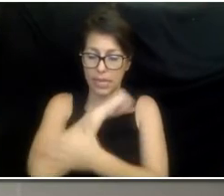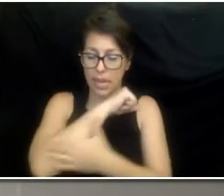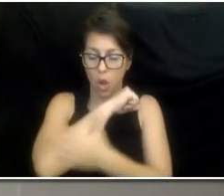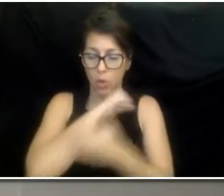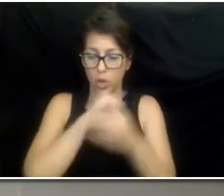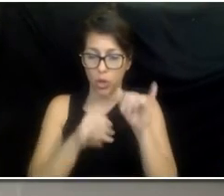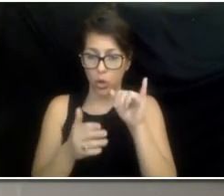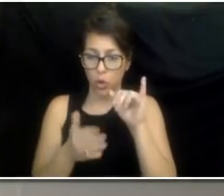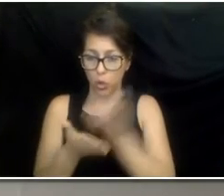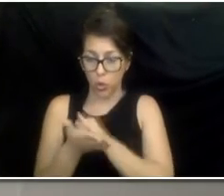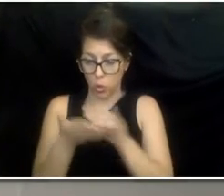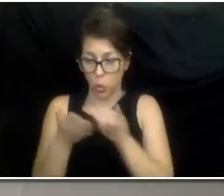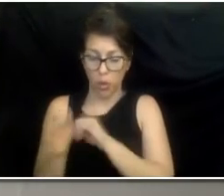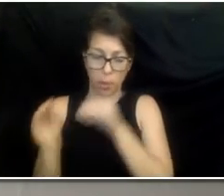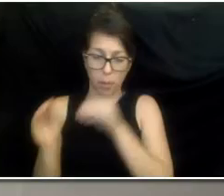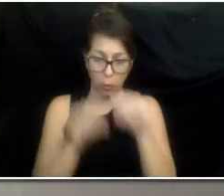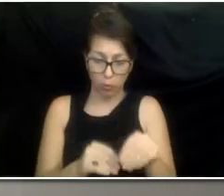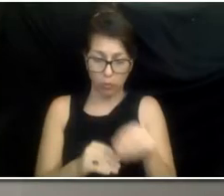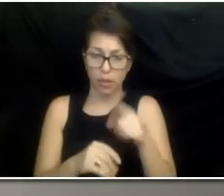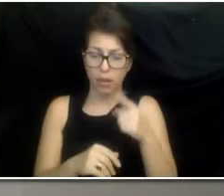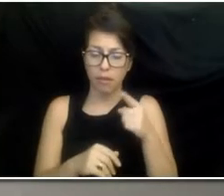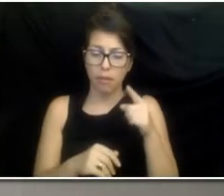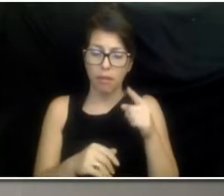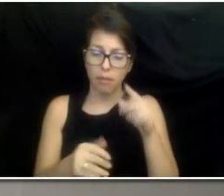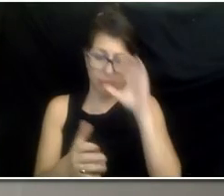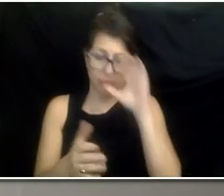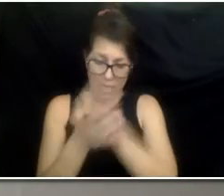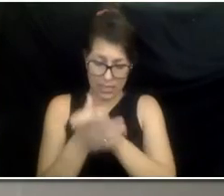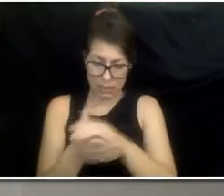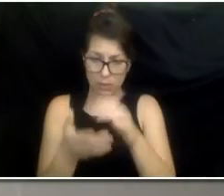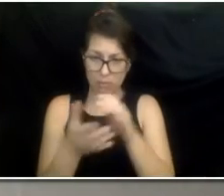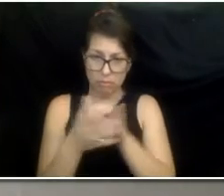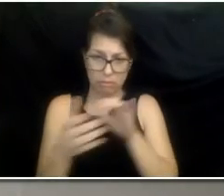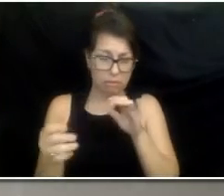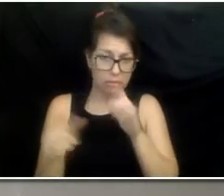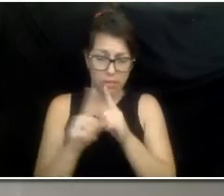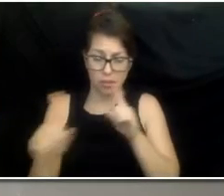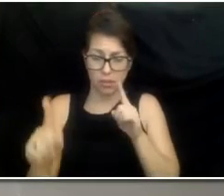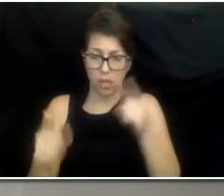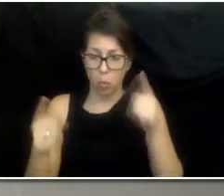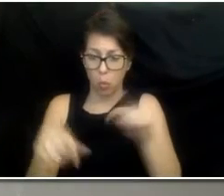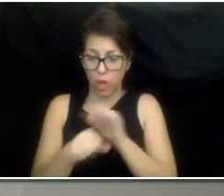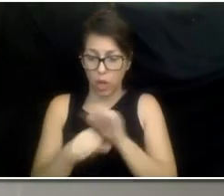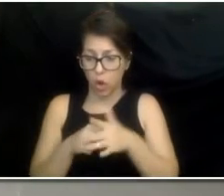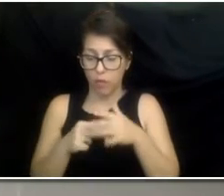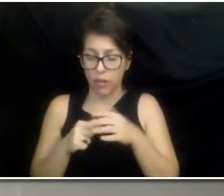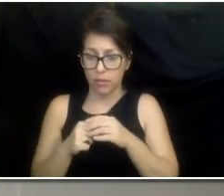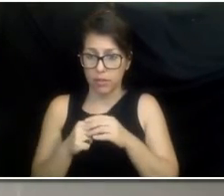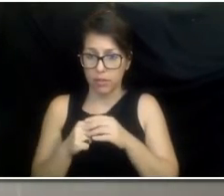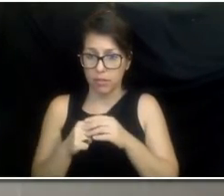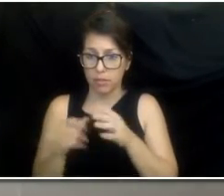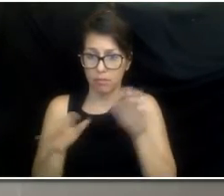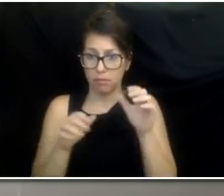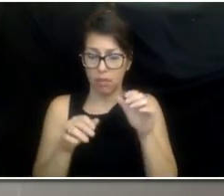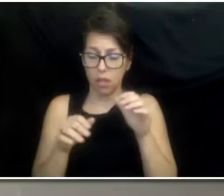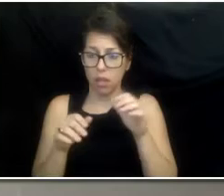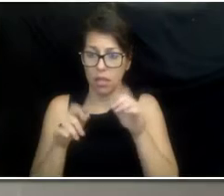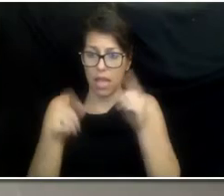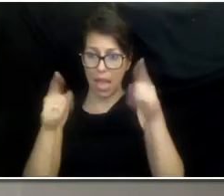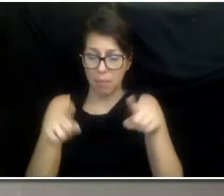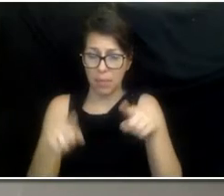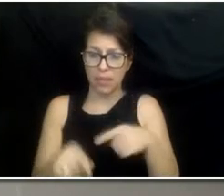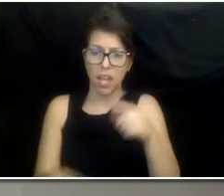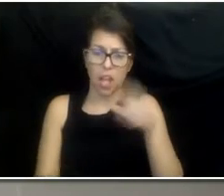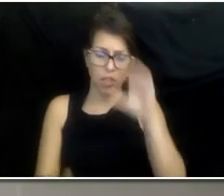New York after many weeks of negotiation we were finally able to file an emergency petition through the courts and the judge saw through this